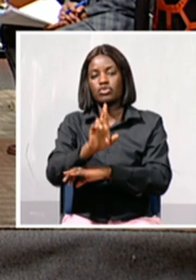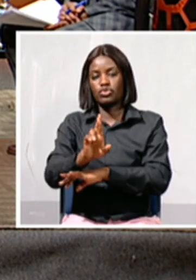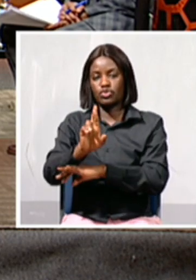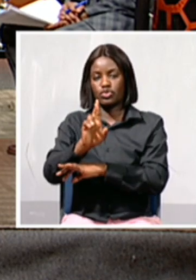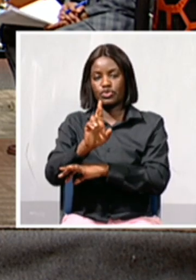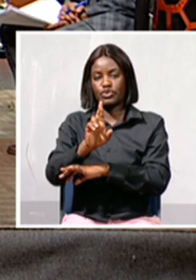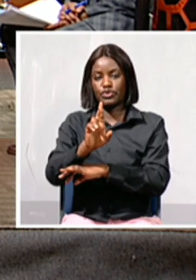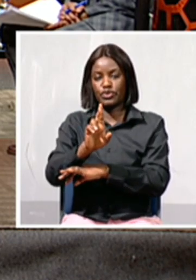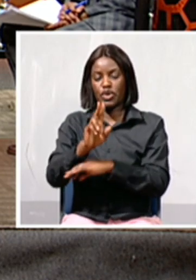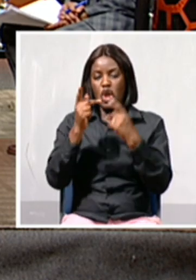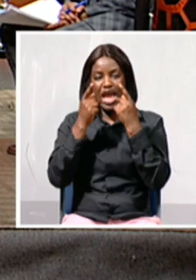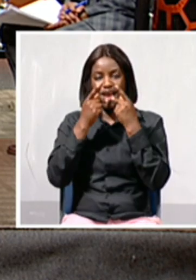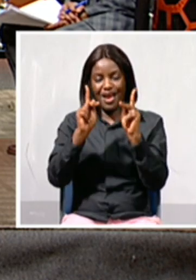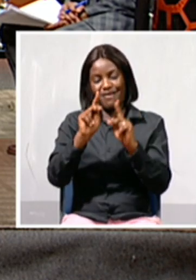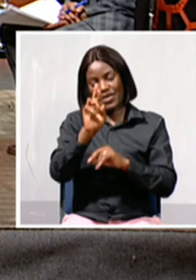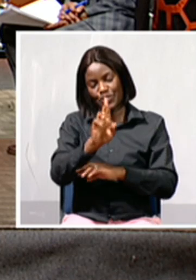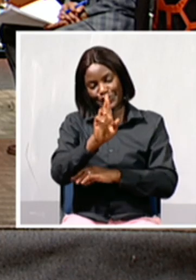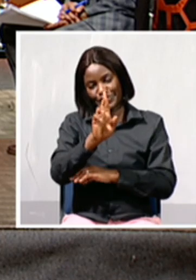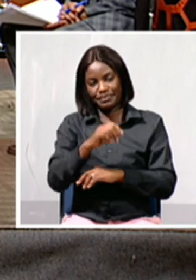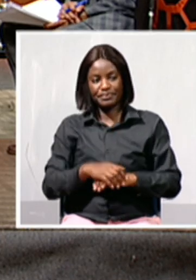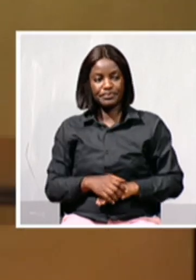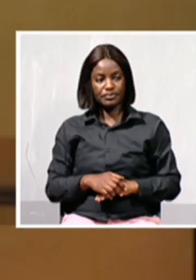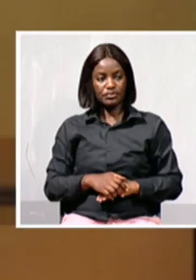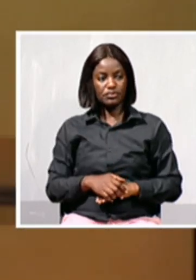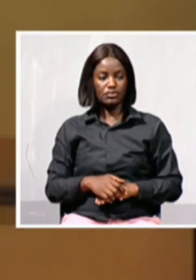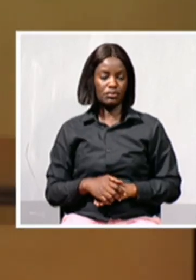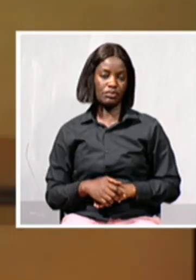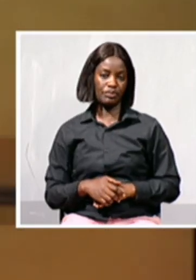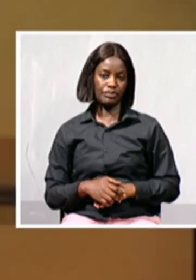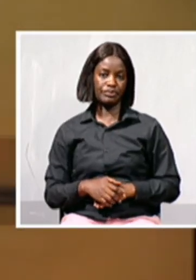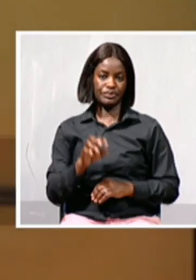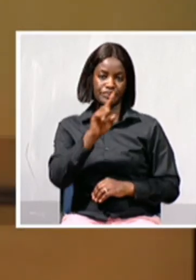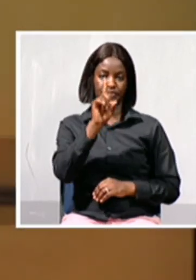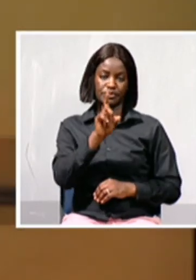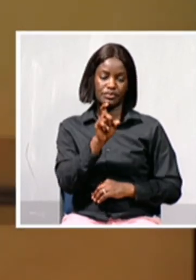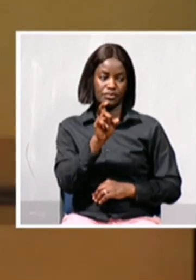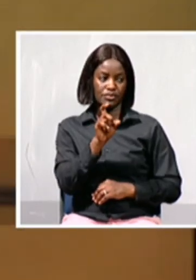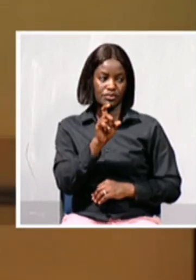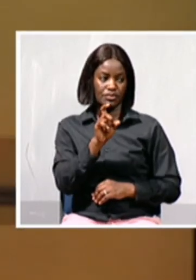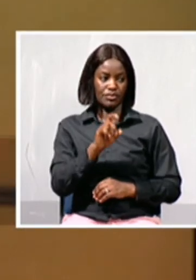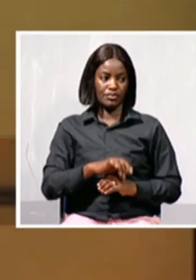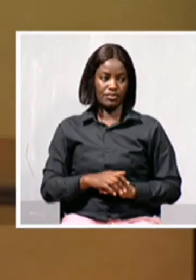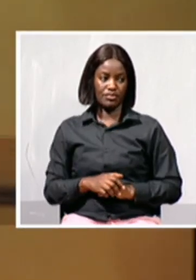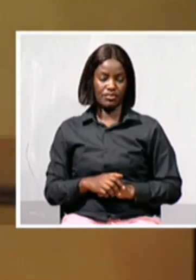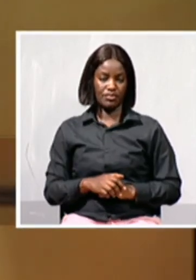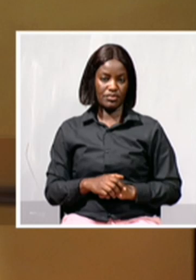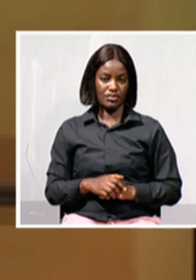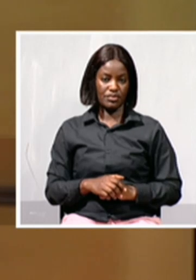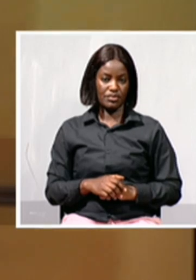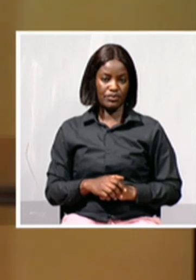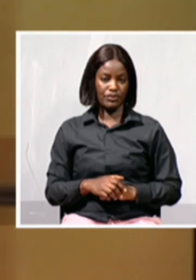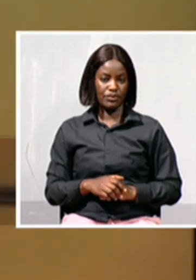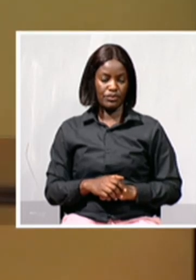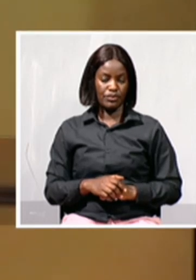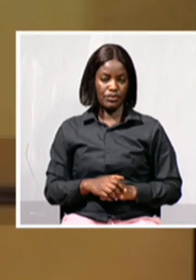to Mr. David. Suluka, please go ahead. I consider, yes, Mr. David, yes, whom I consider